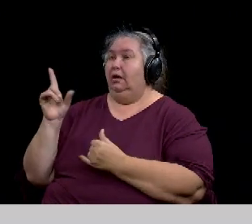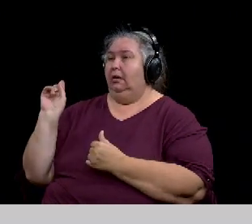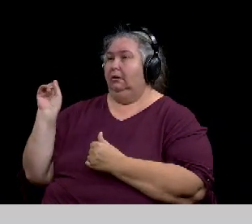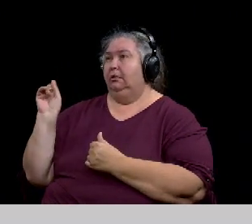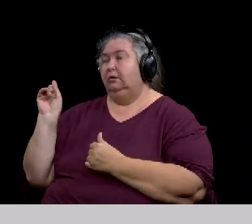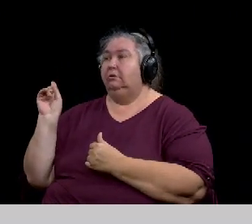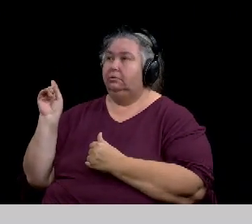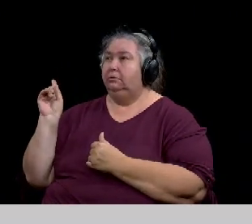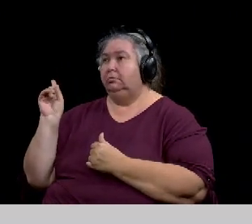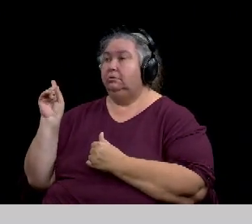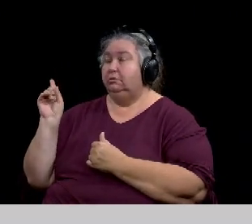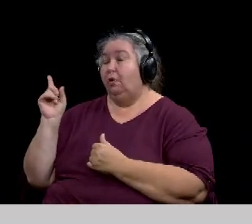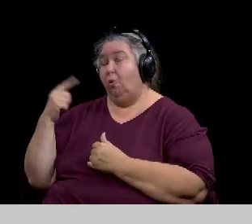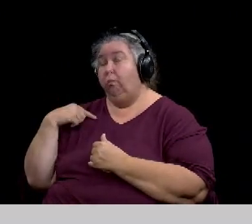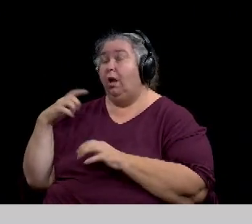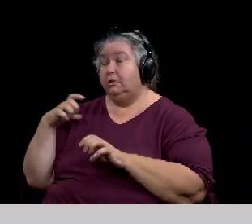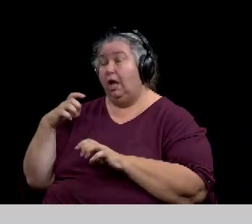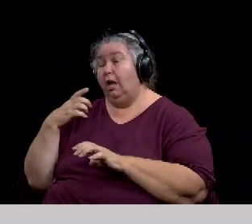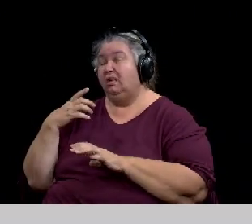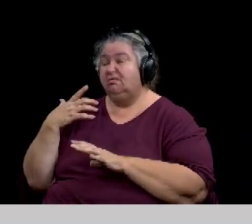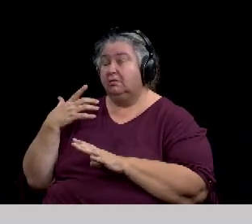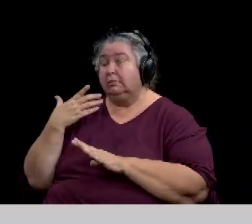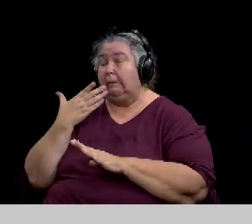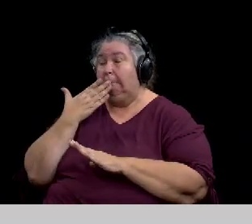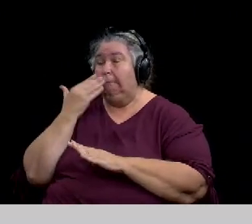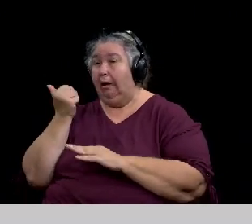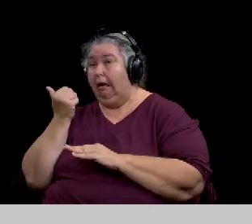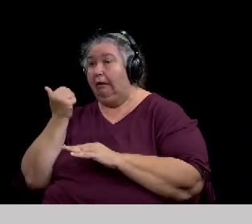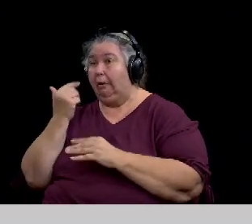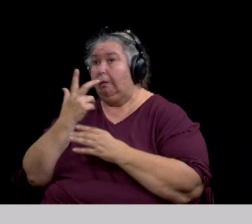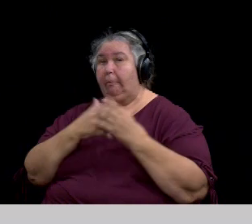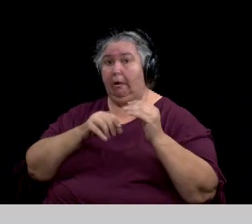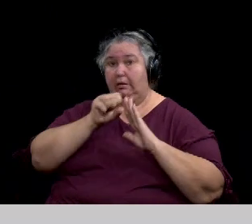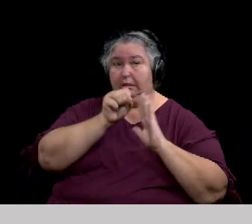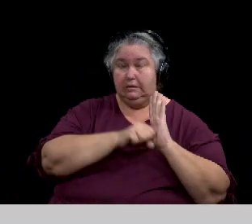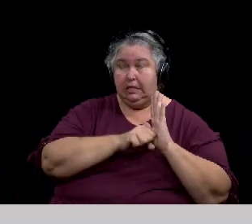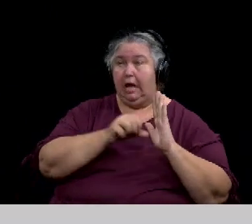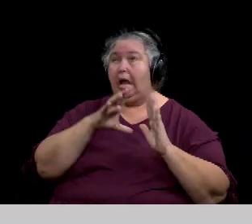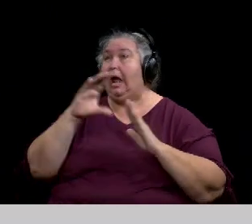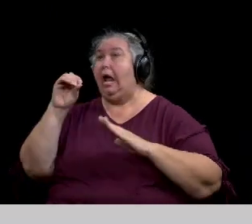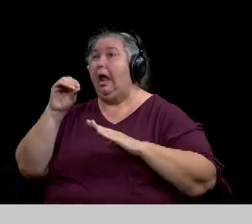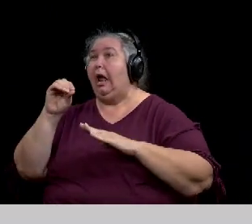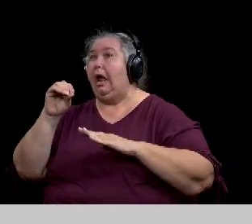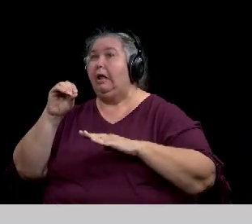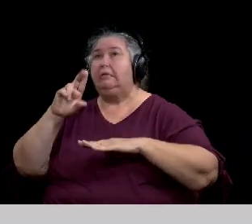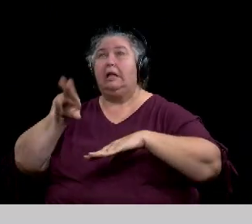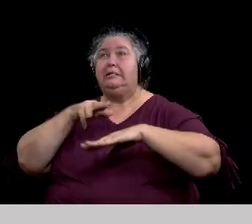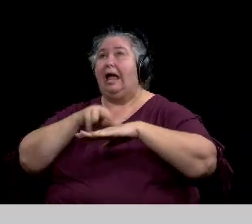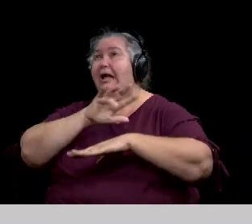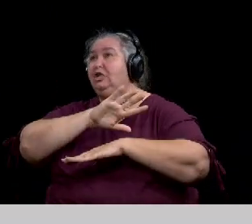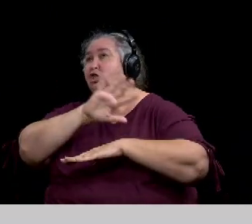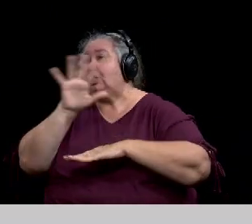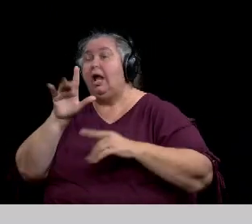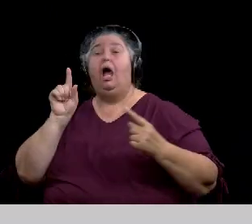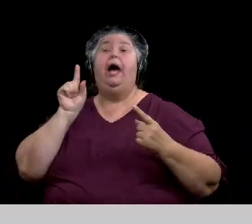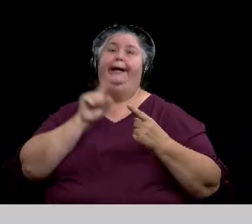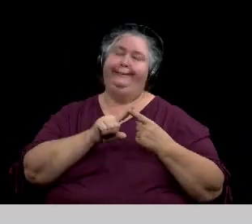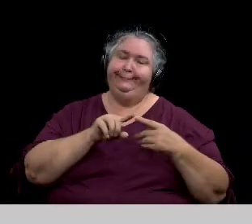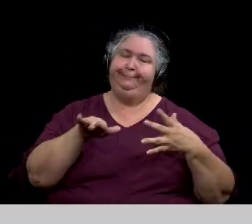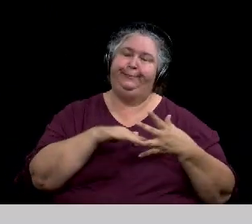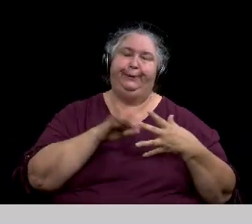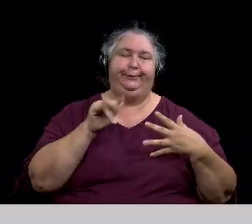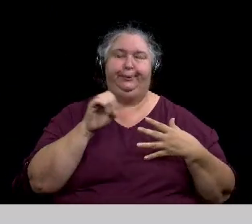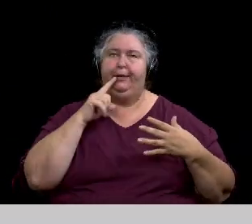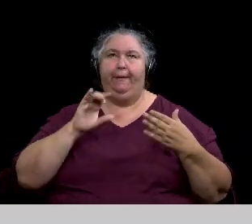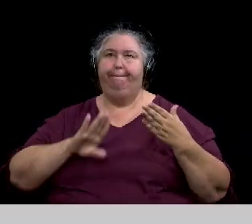far better than both the state and the nation until also mid-June, where we had a big jump